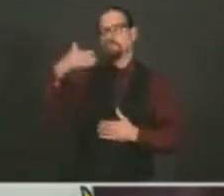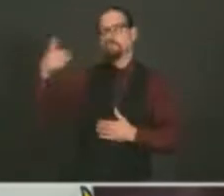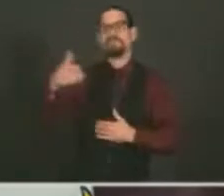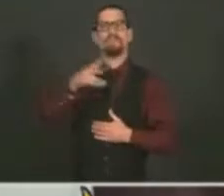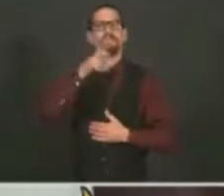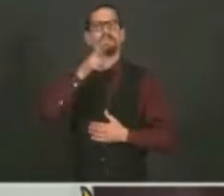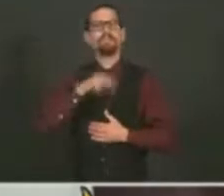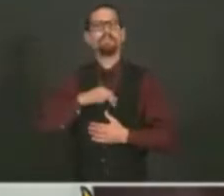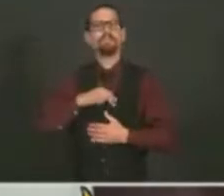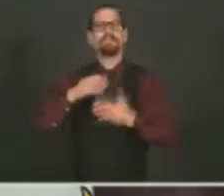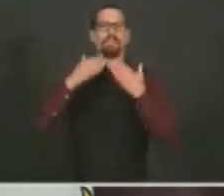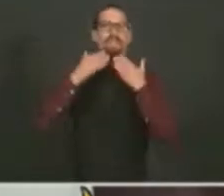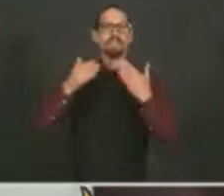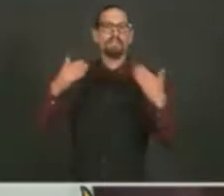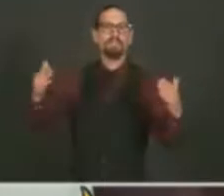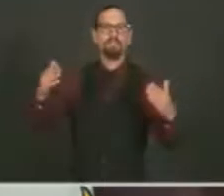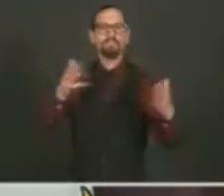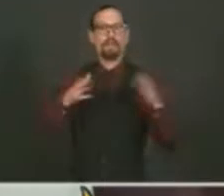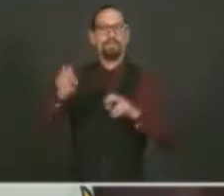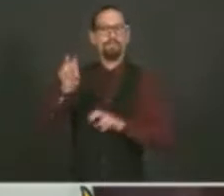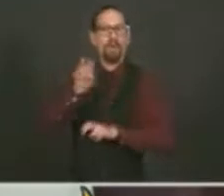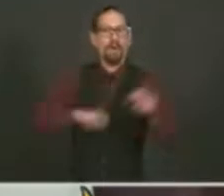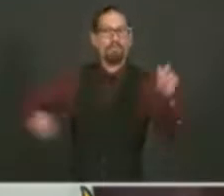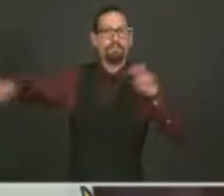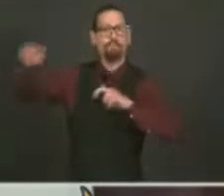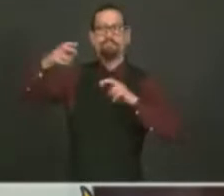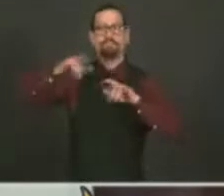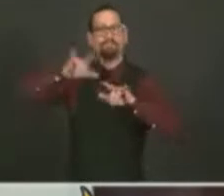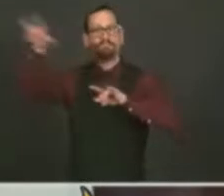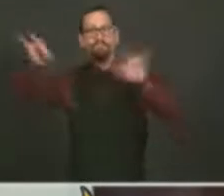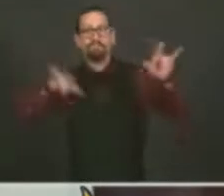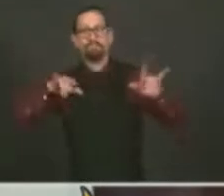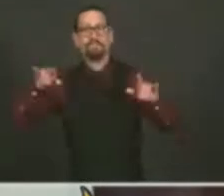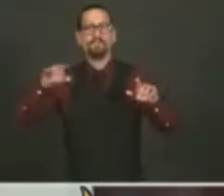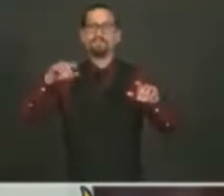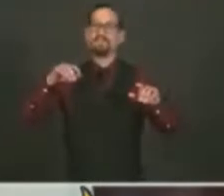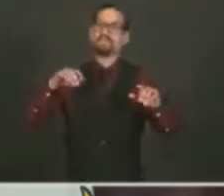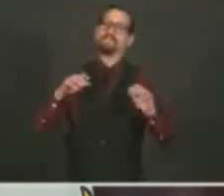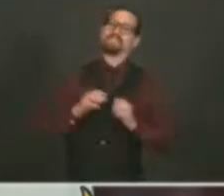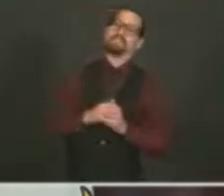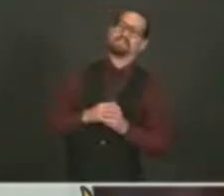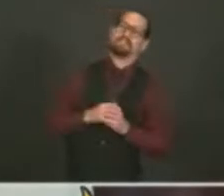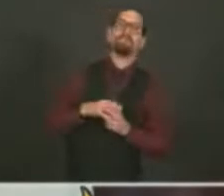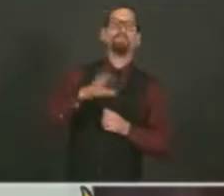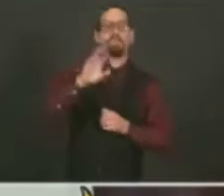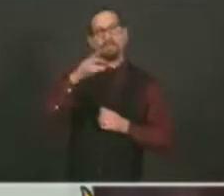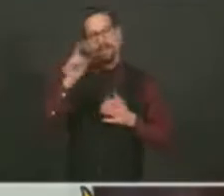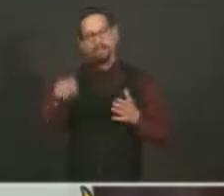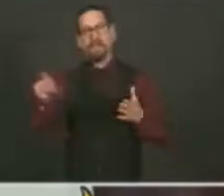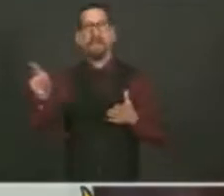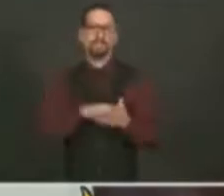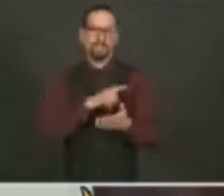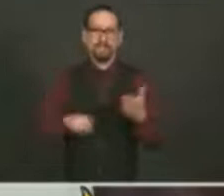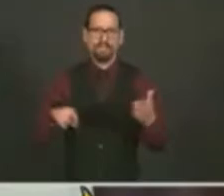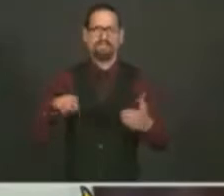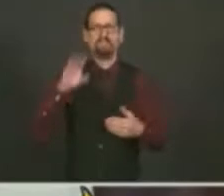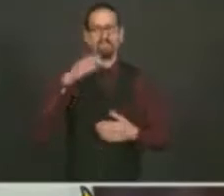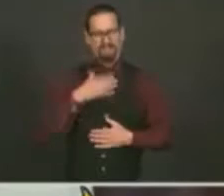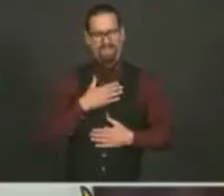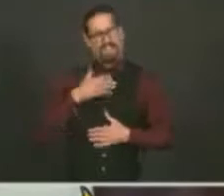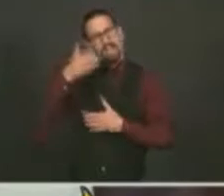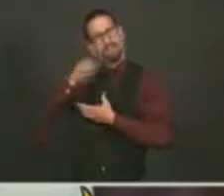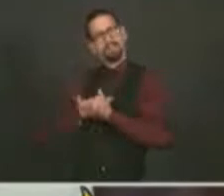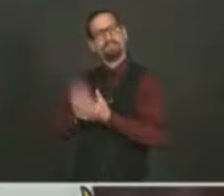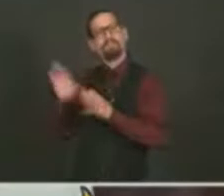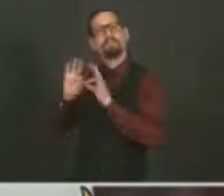year. We're at a critical time, and we have to protect ourselves and our state and our economy and our loved